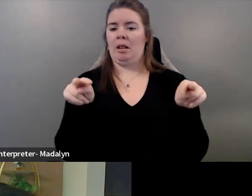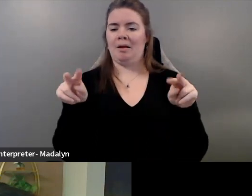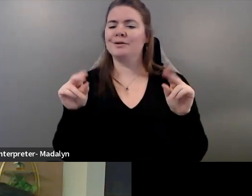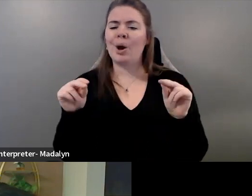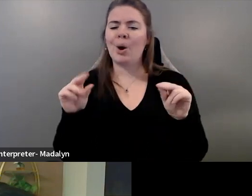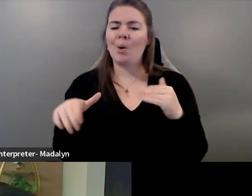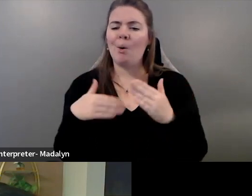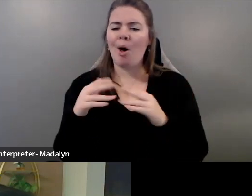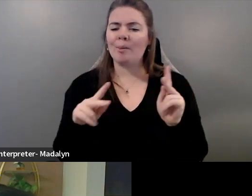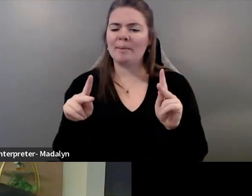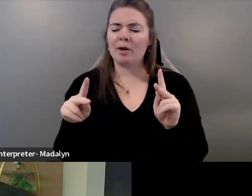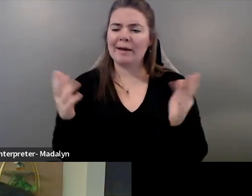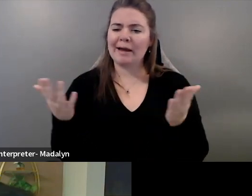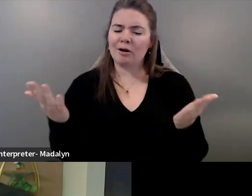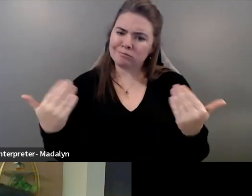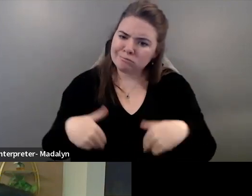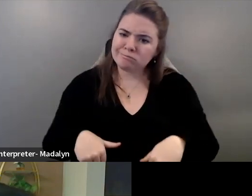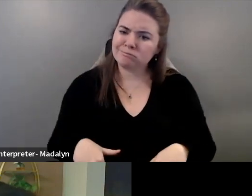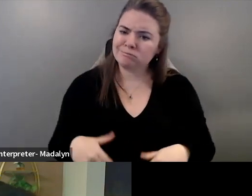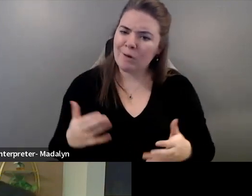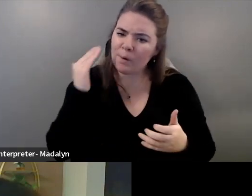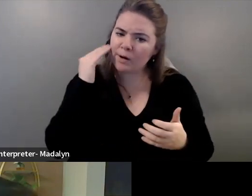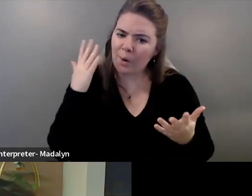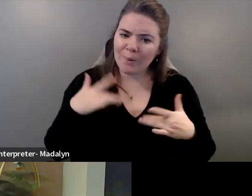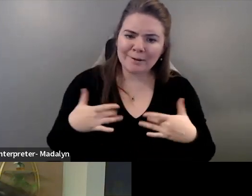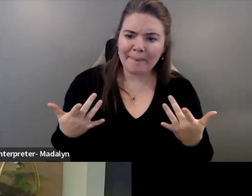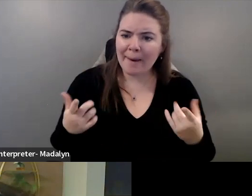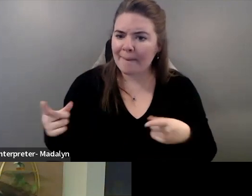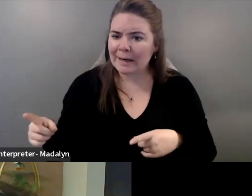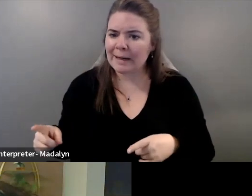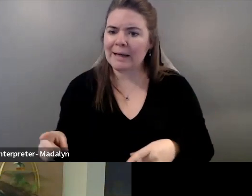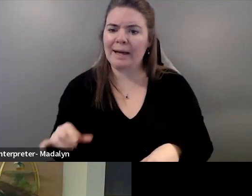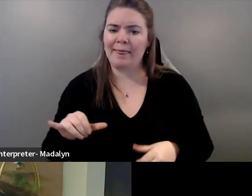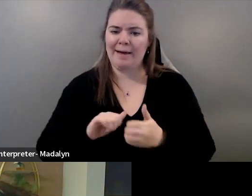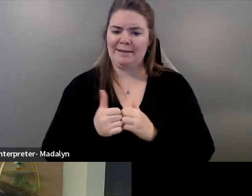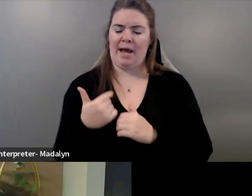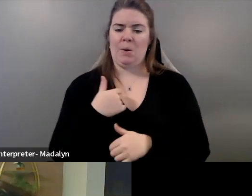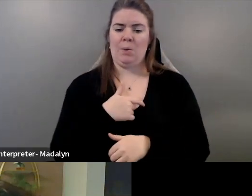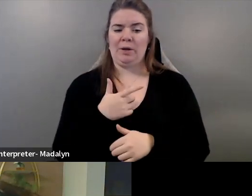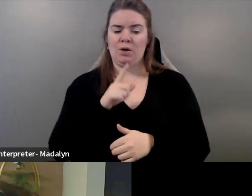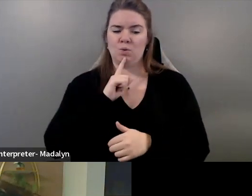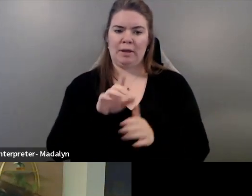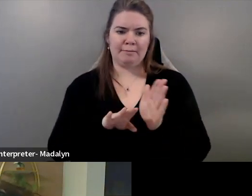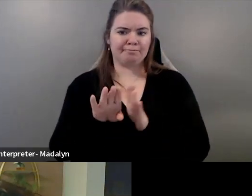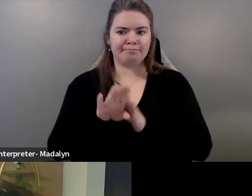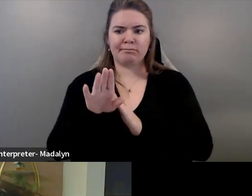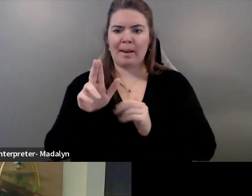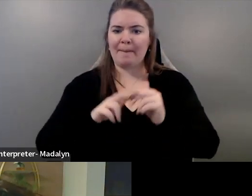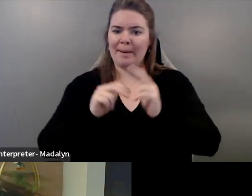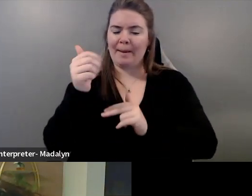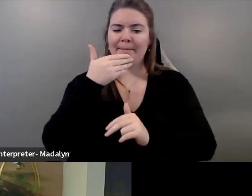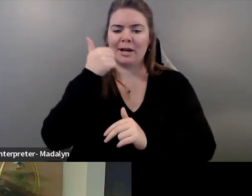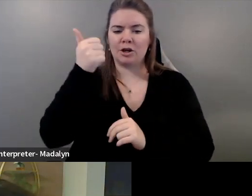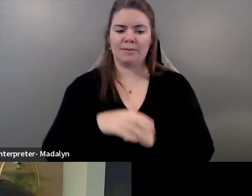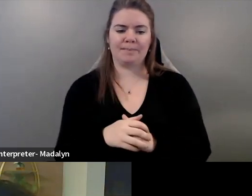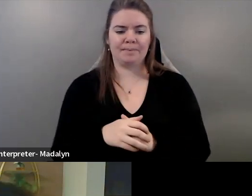I want to hear from everyone. Let me know what's going on. That's how we build this stuff up. Help with spill development. See